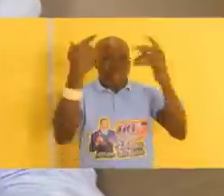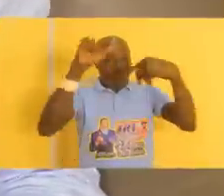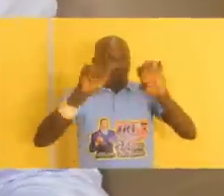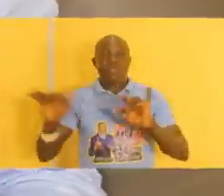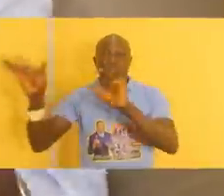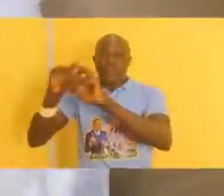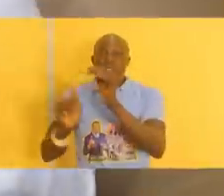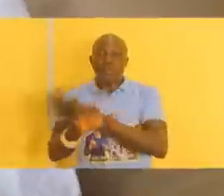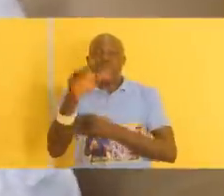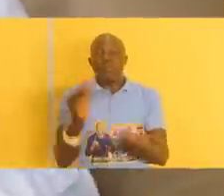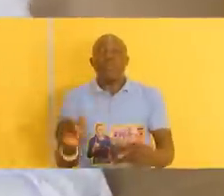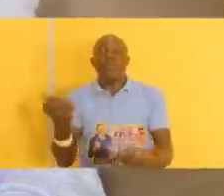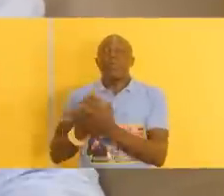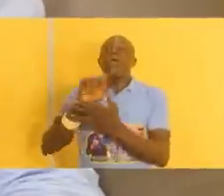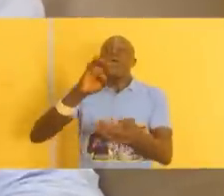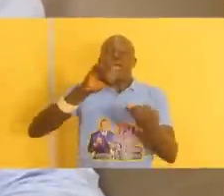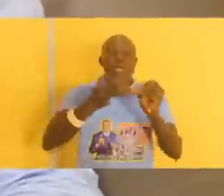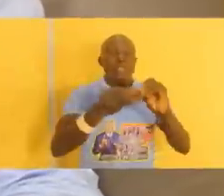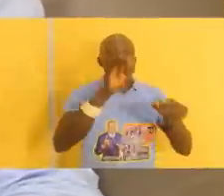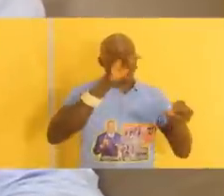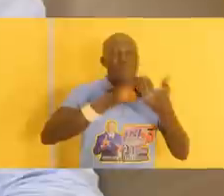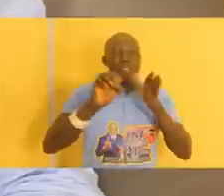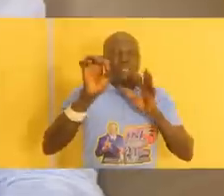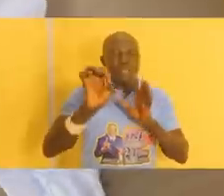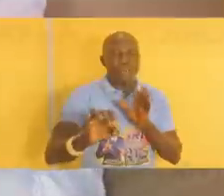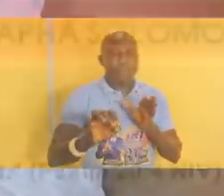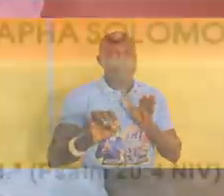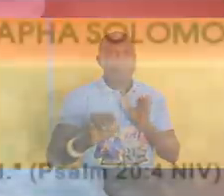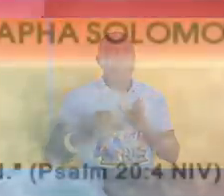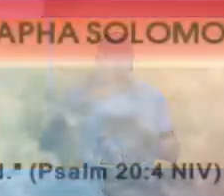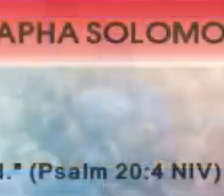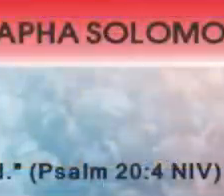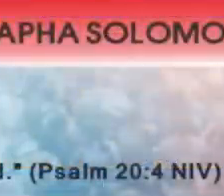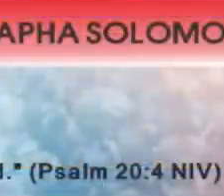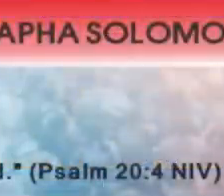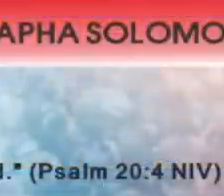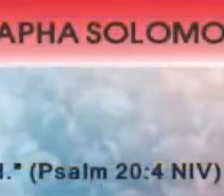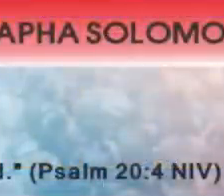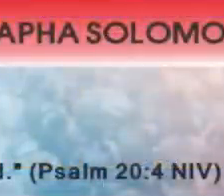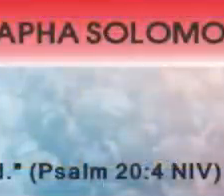for the mercy. I know that. For number, you write the account number.